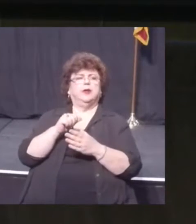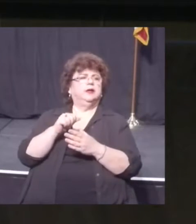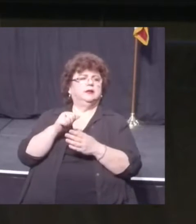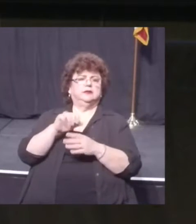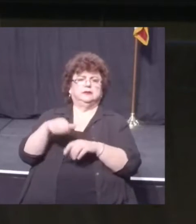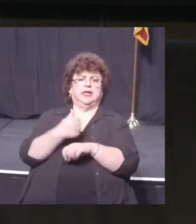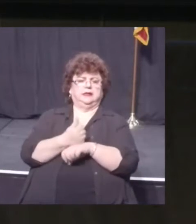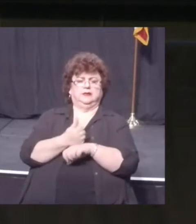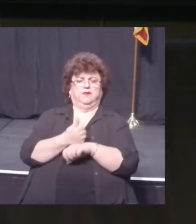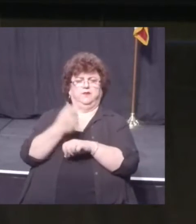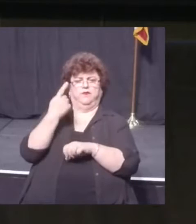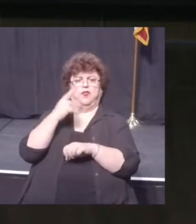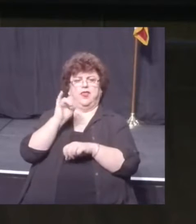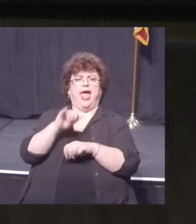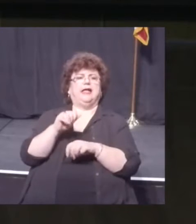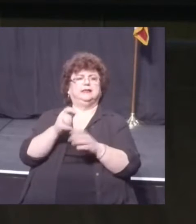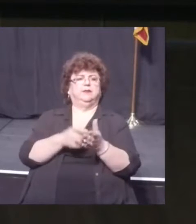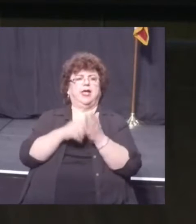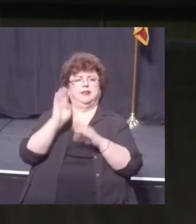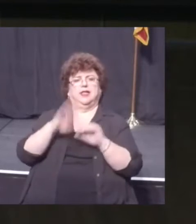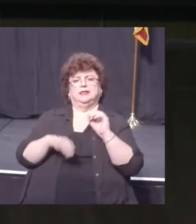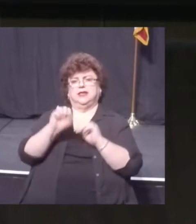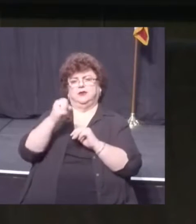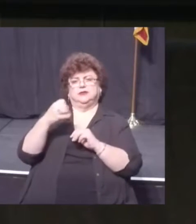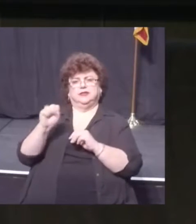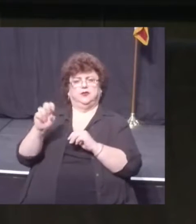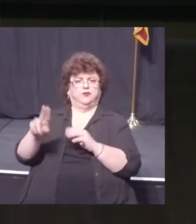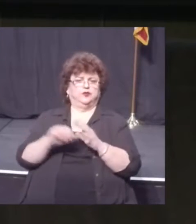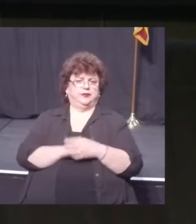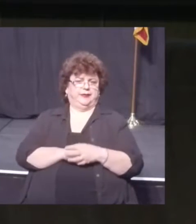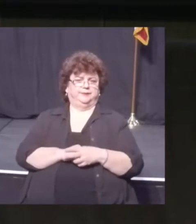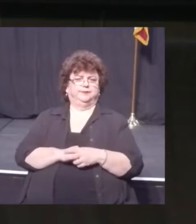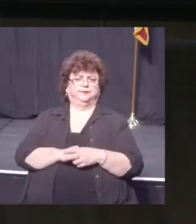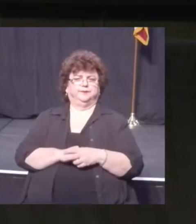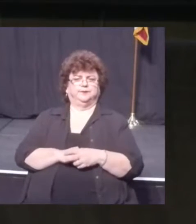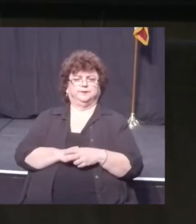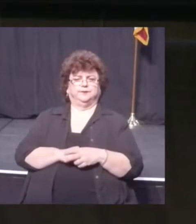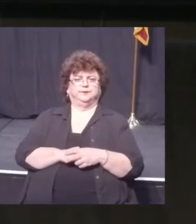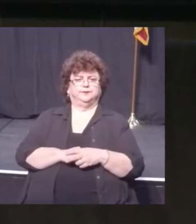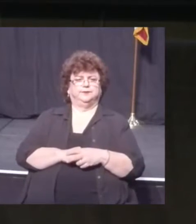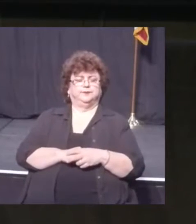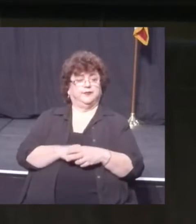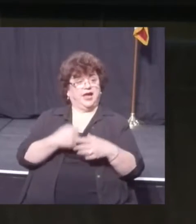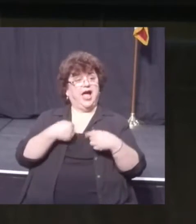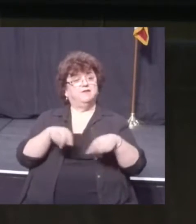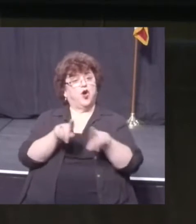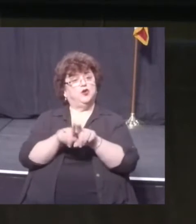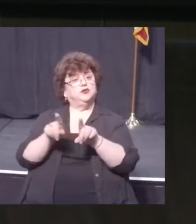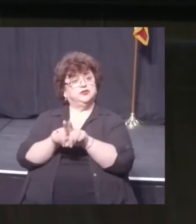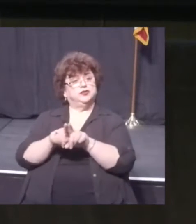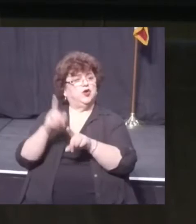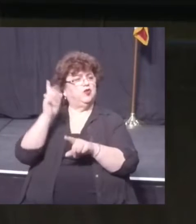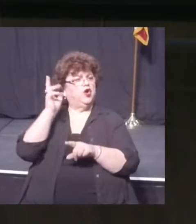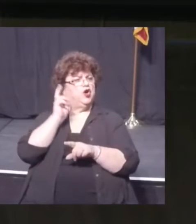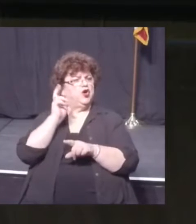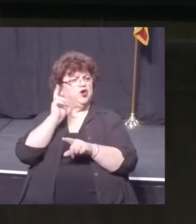meet that demand than San Jose State University. I've also heard real anxieties tied to